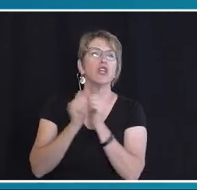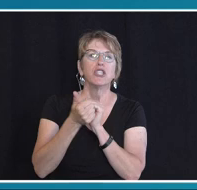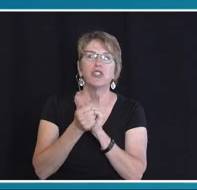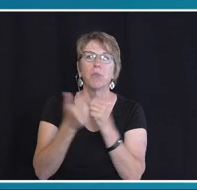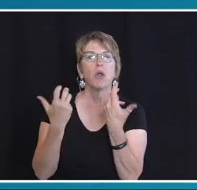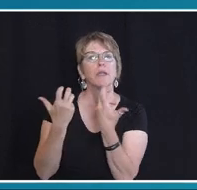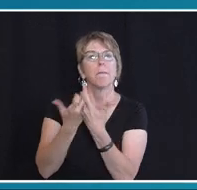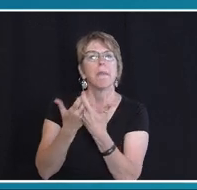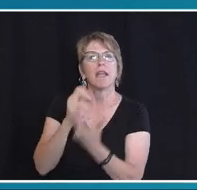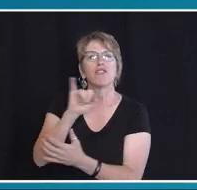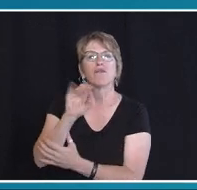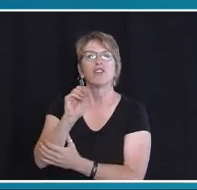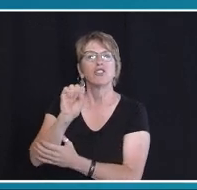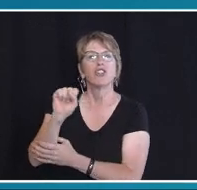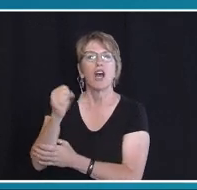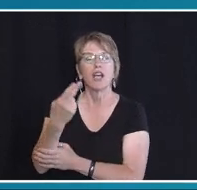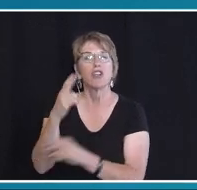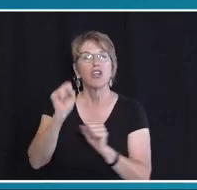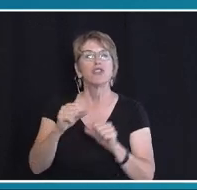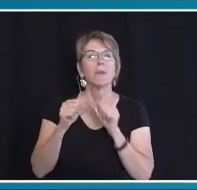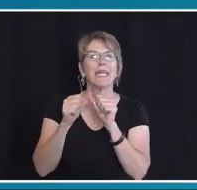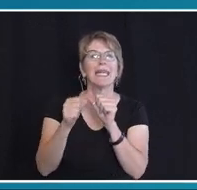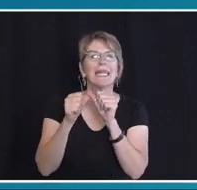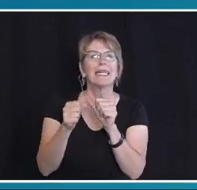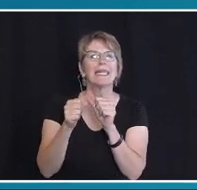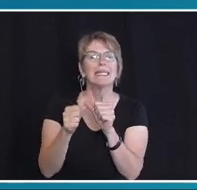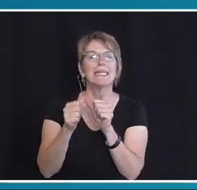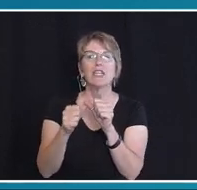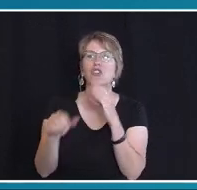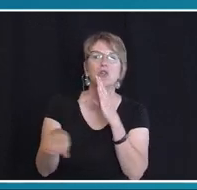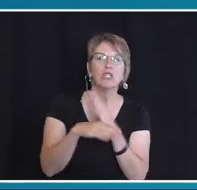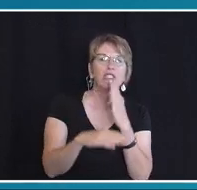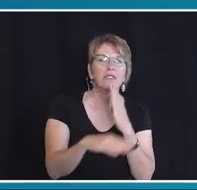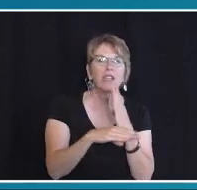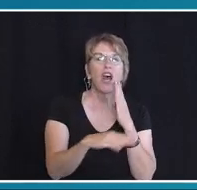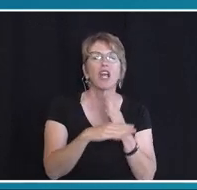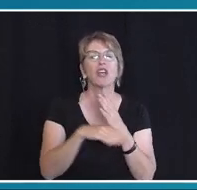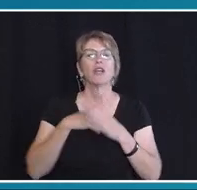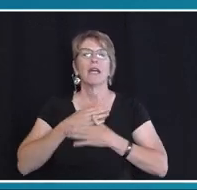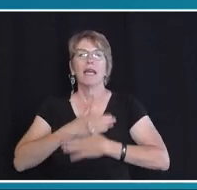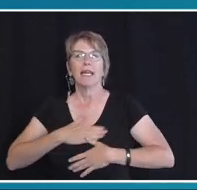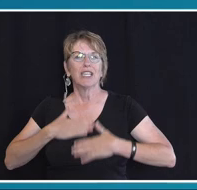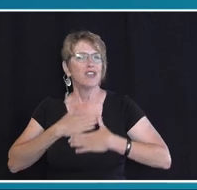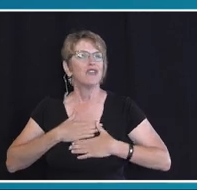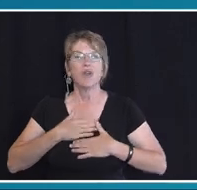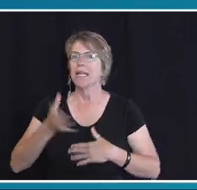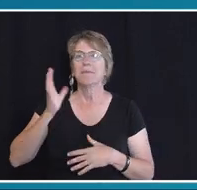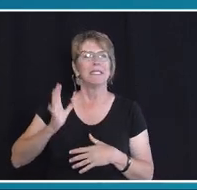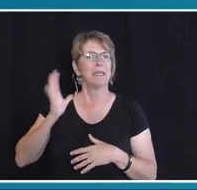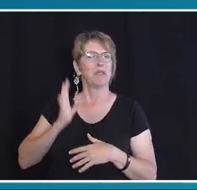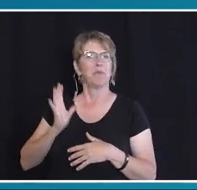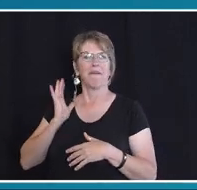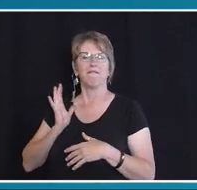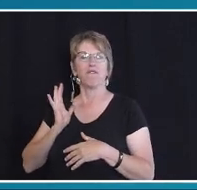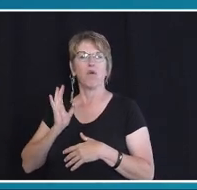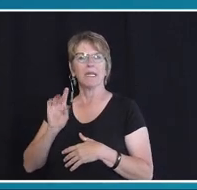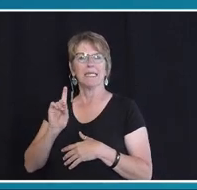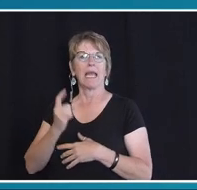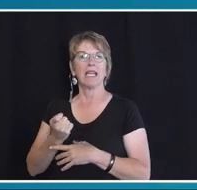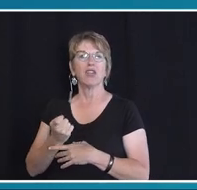Tejas, so he can continue doing soccer and enjoy it just like he did before his